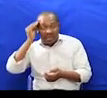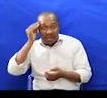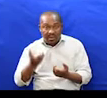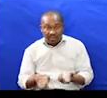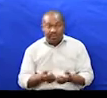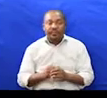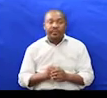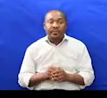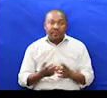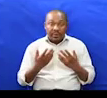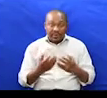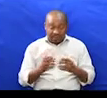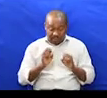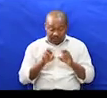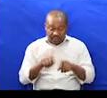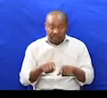to modify